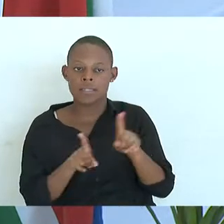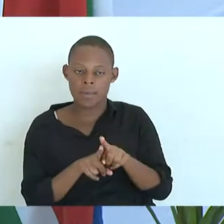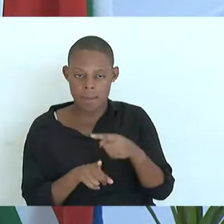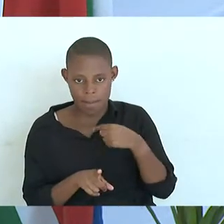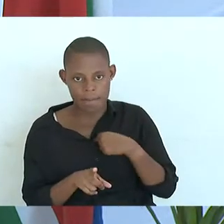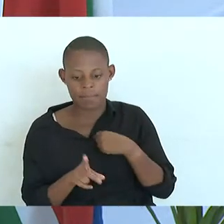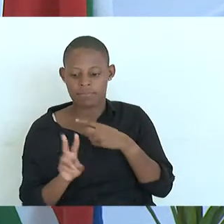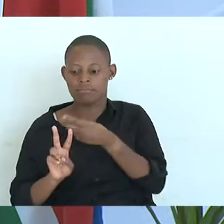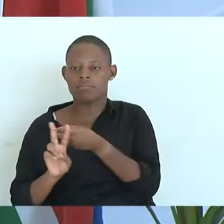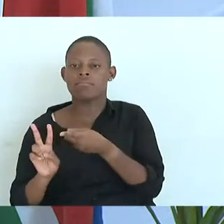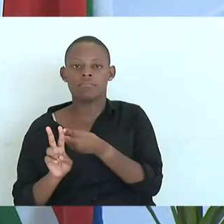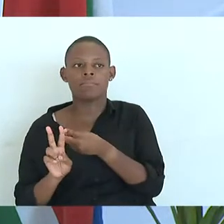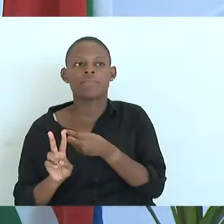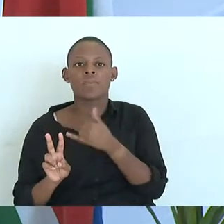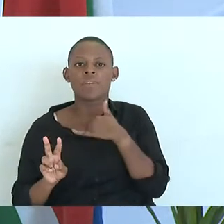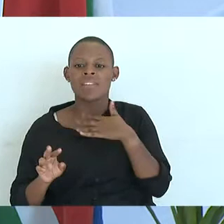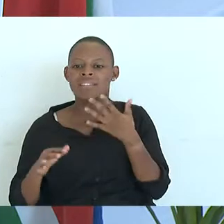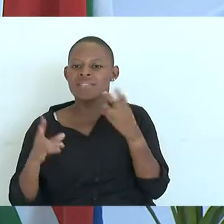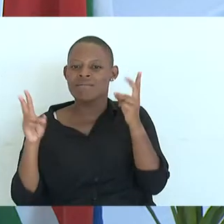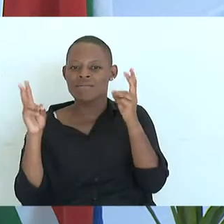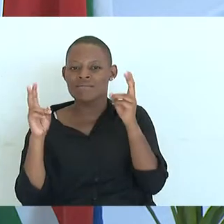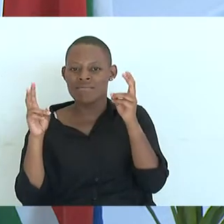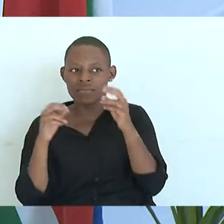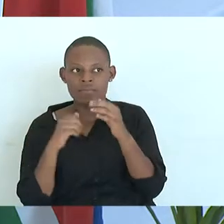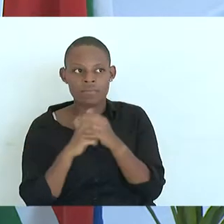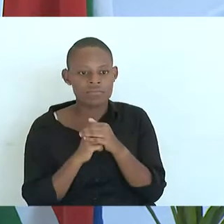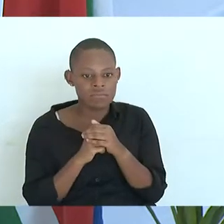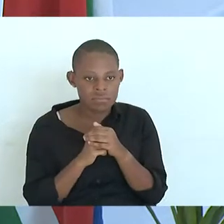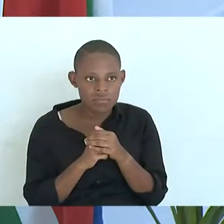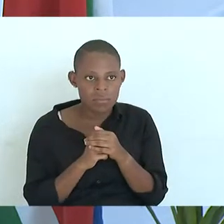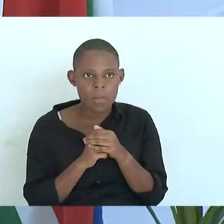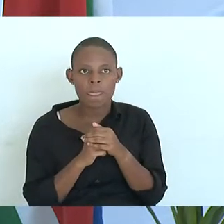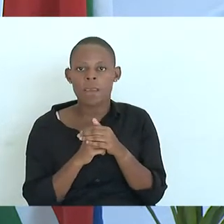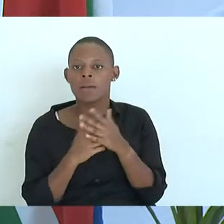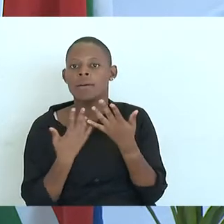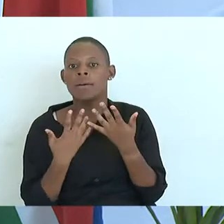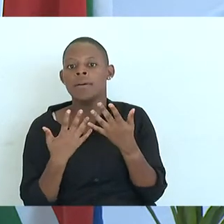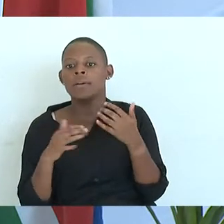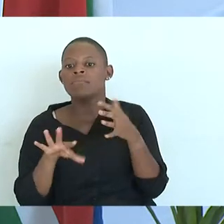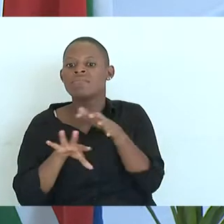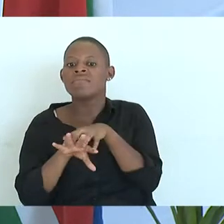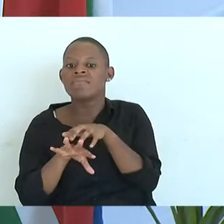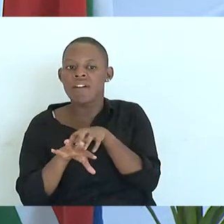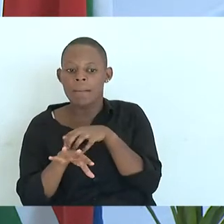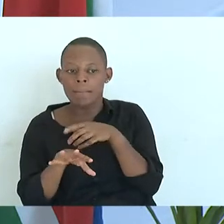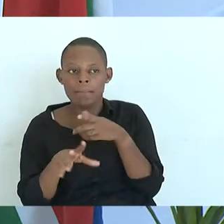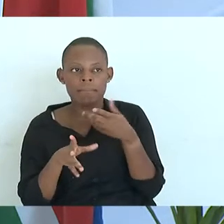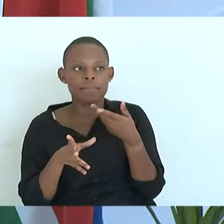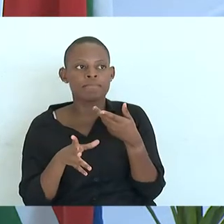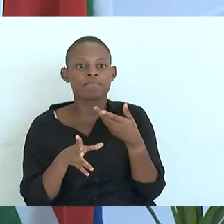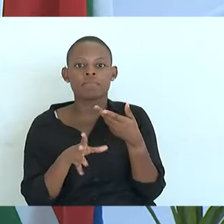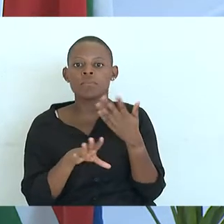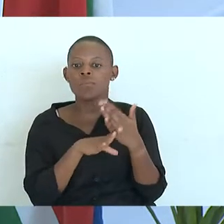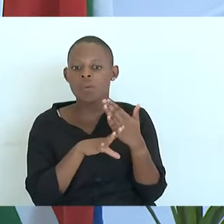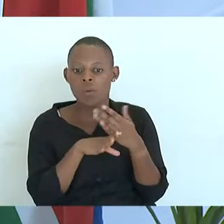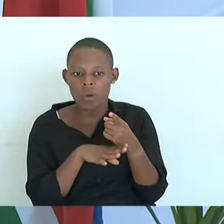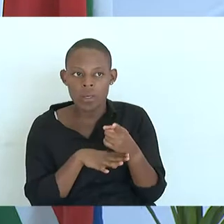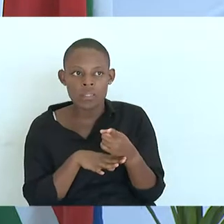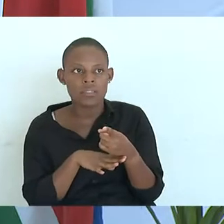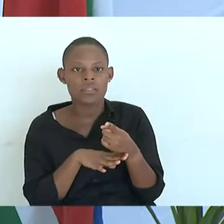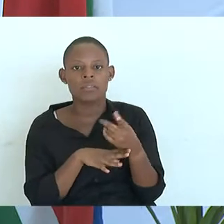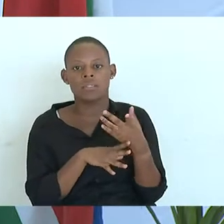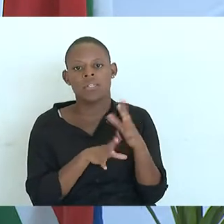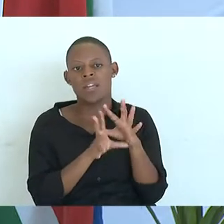all of the issues that affect, in a main, farm workers and farm dwellers. We have a